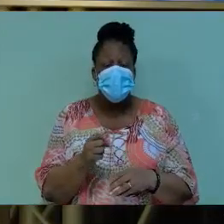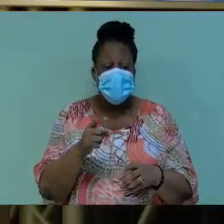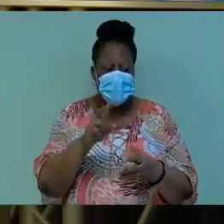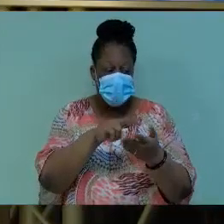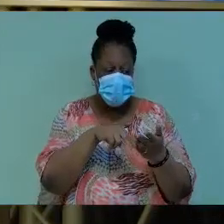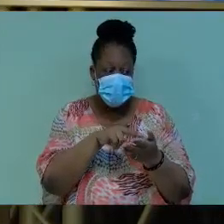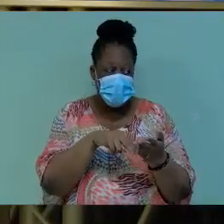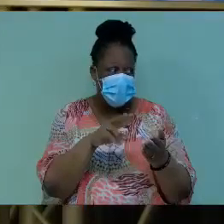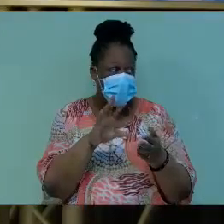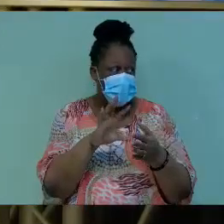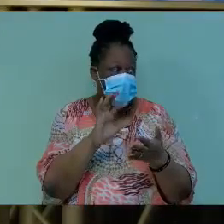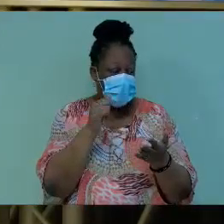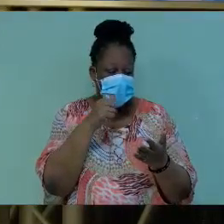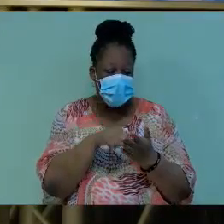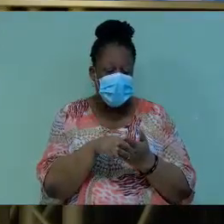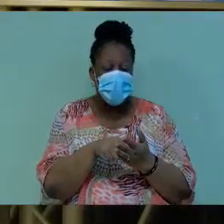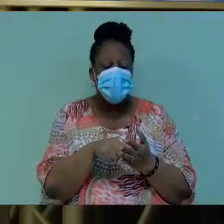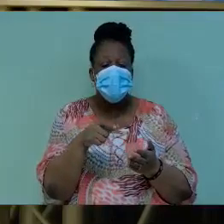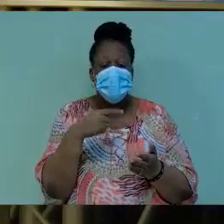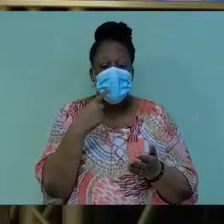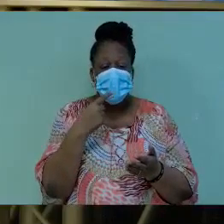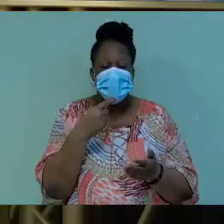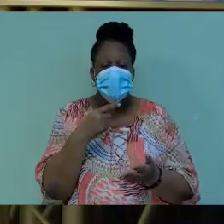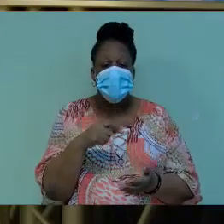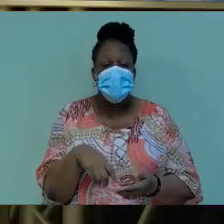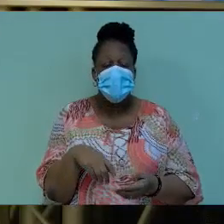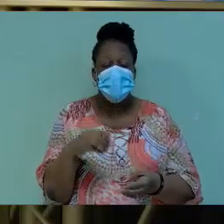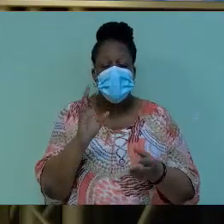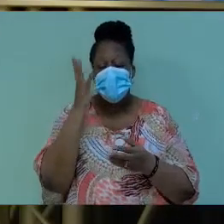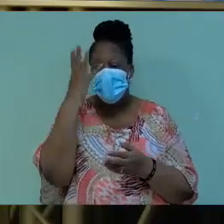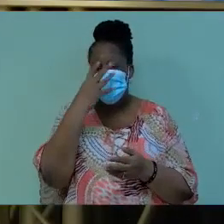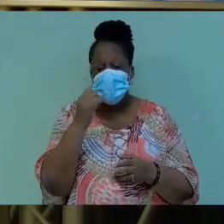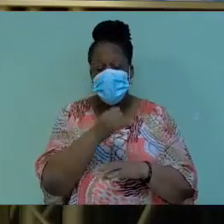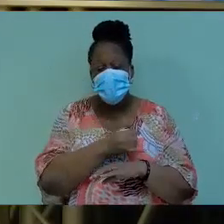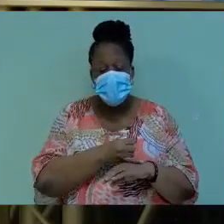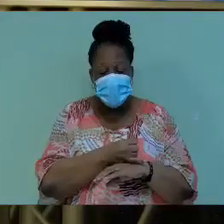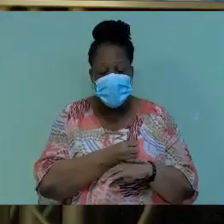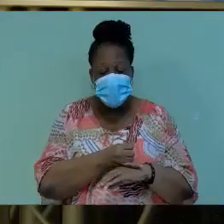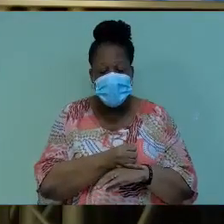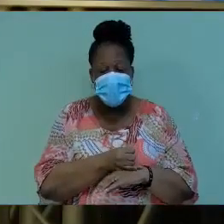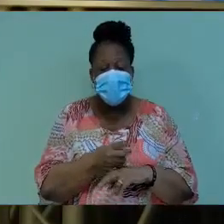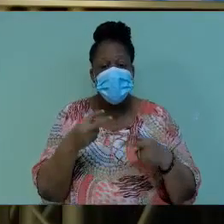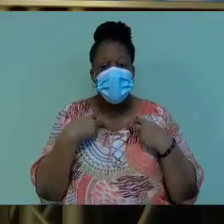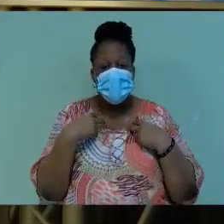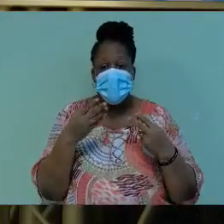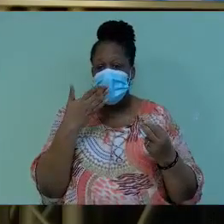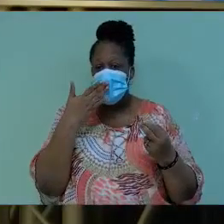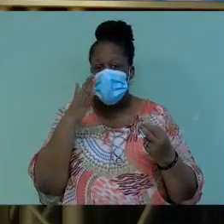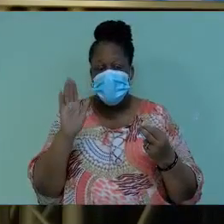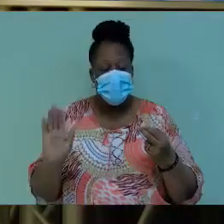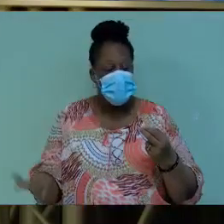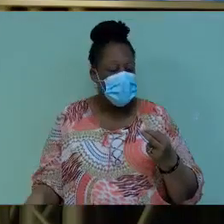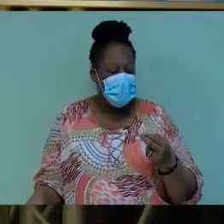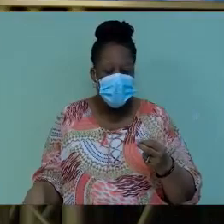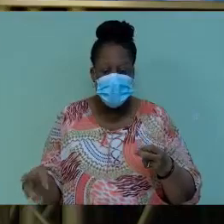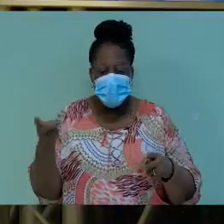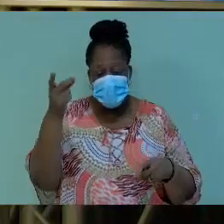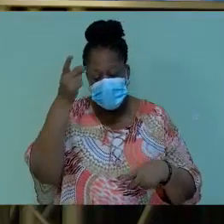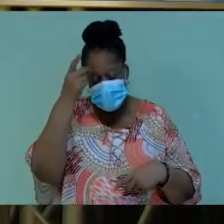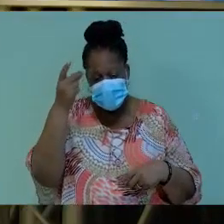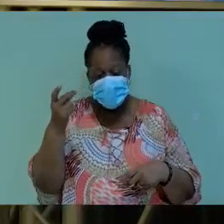been threatened by a devastating virus, and yet you and your people have welcomed us on